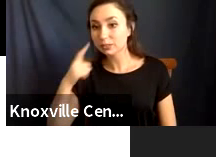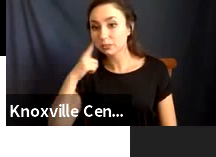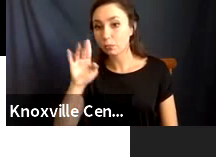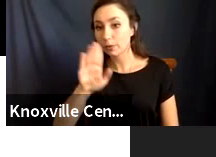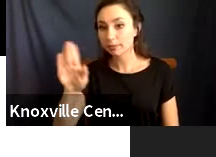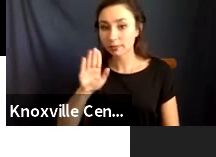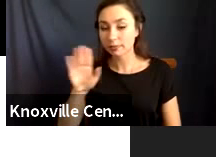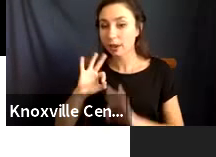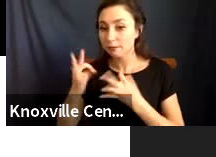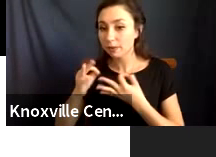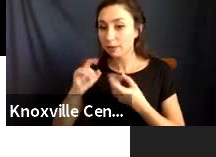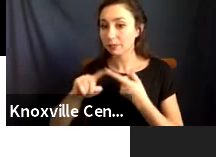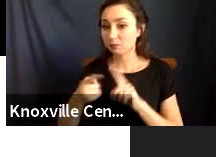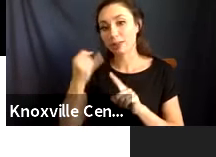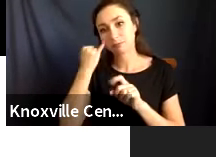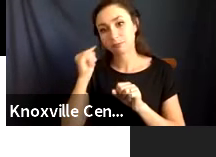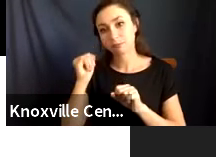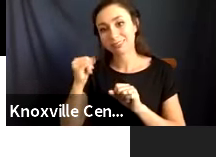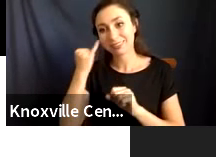if they're positive.